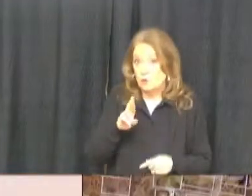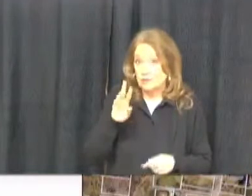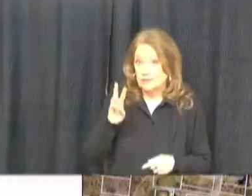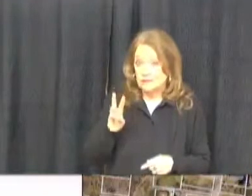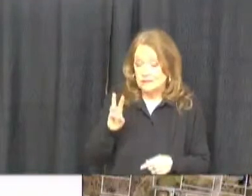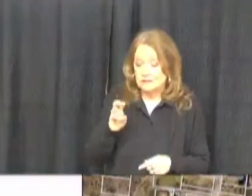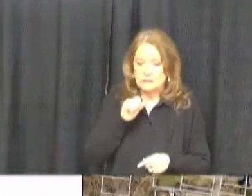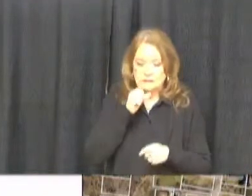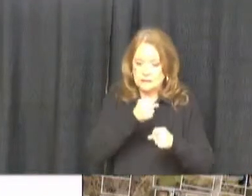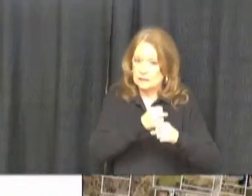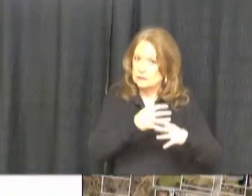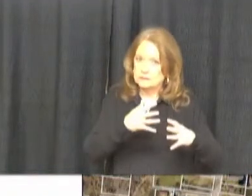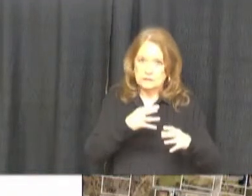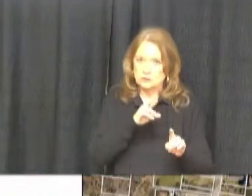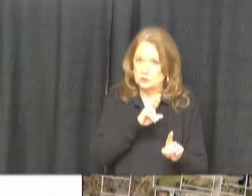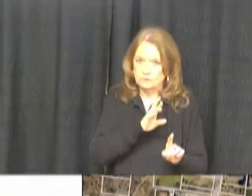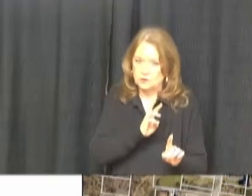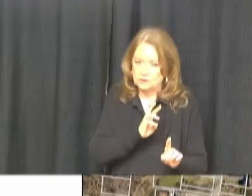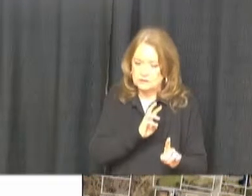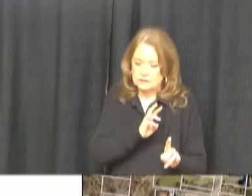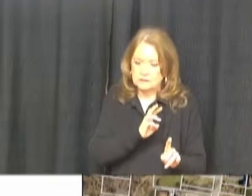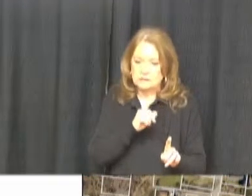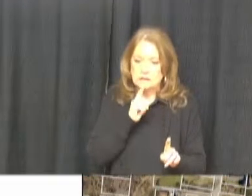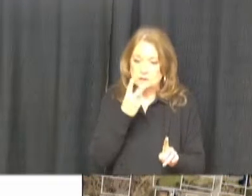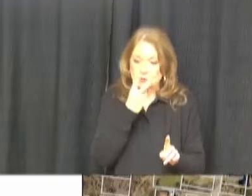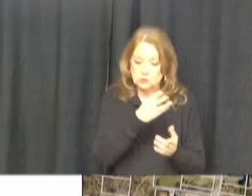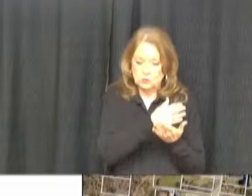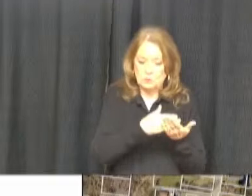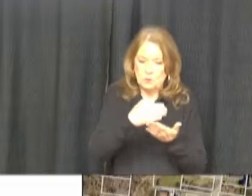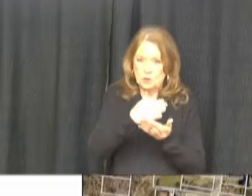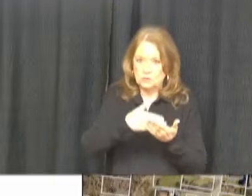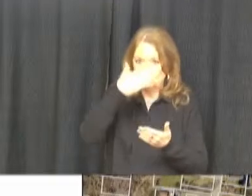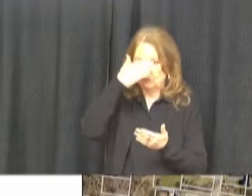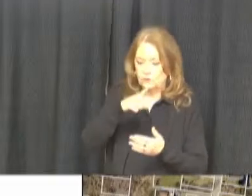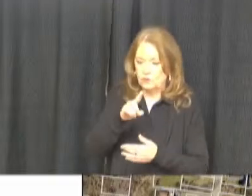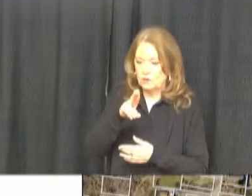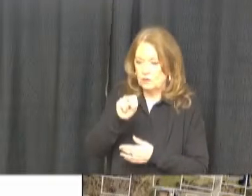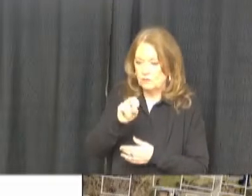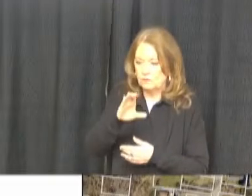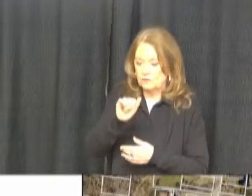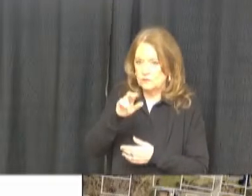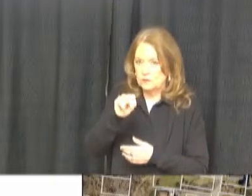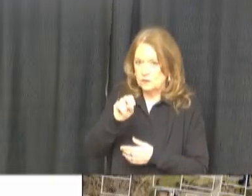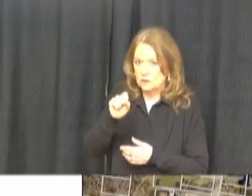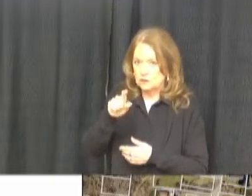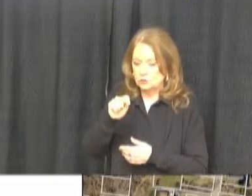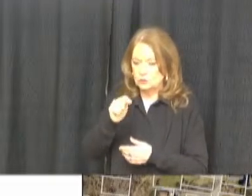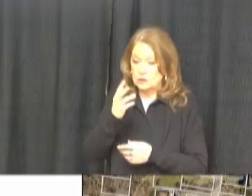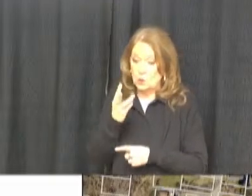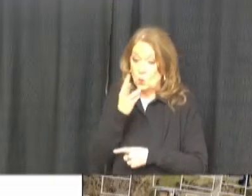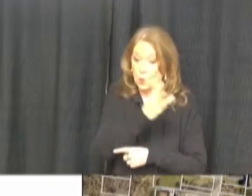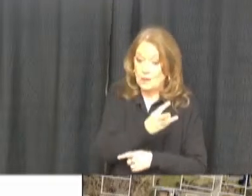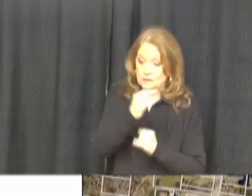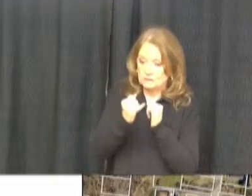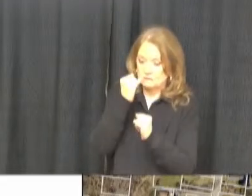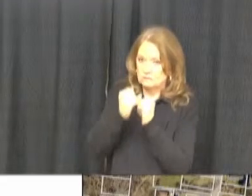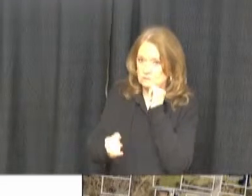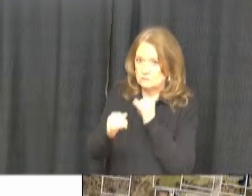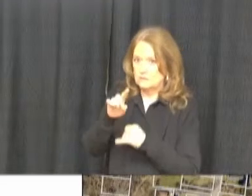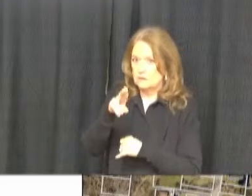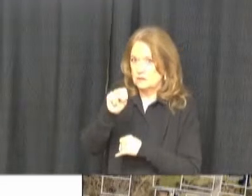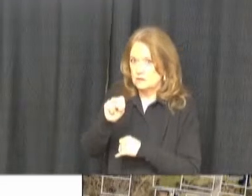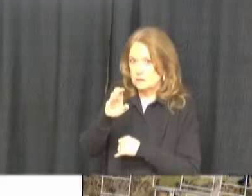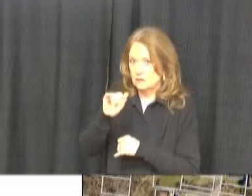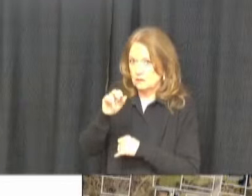not an extension of the R6. It's 2 parcels that front Duncan Street, west of the eastern terminus of Duncan Street. This